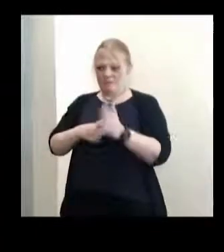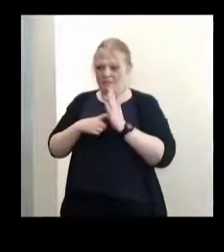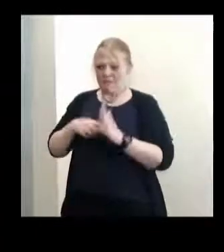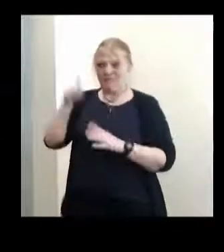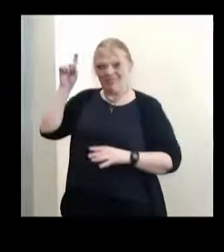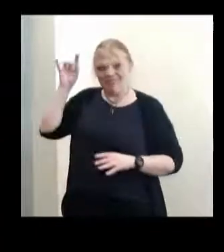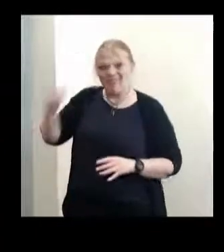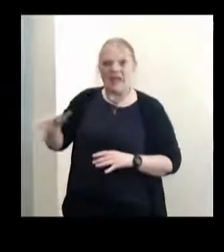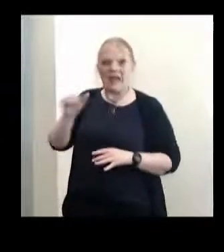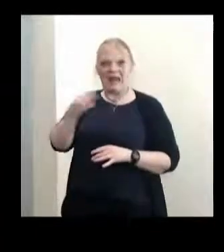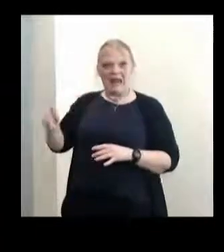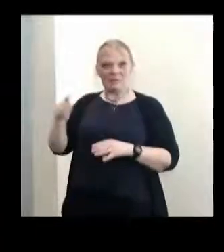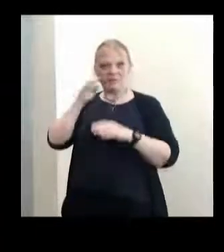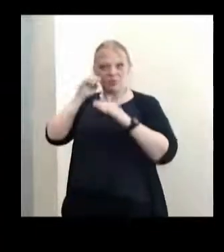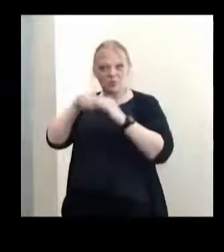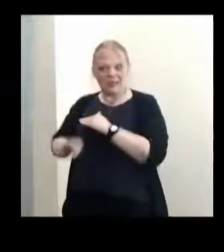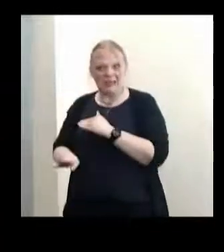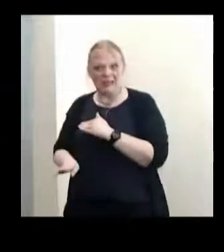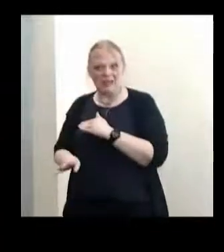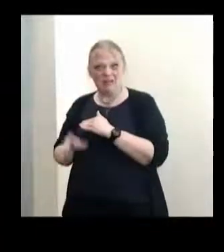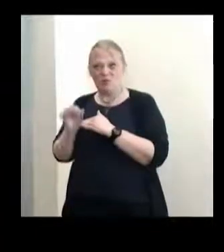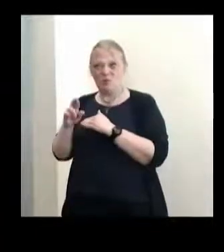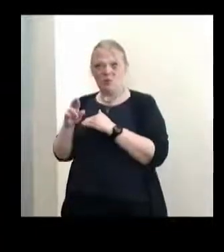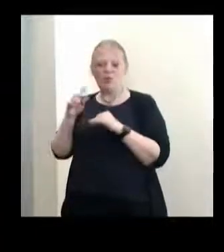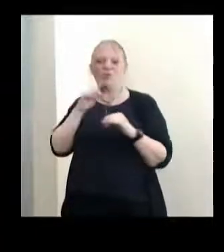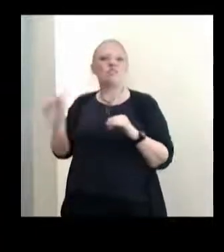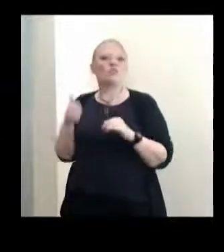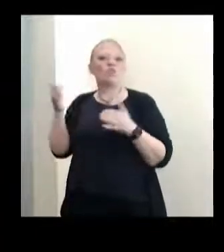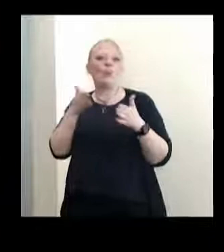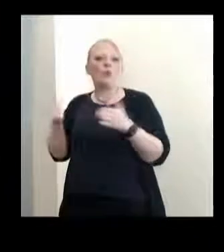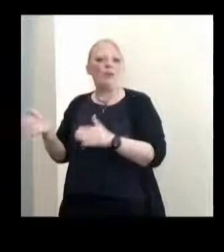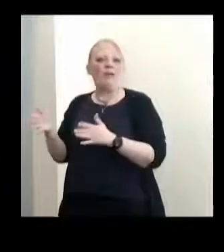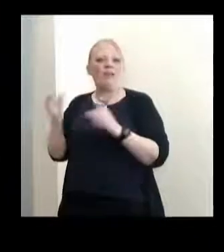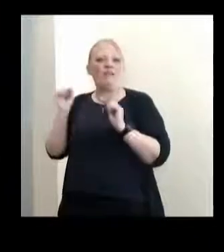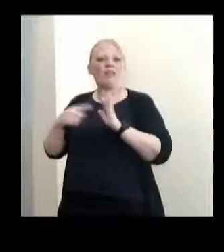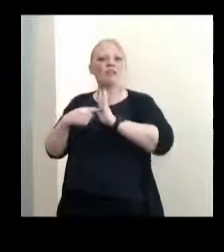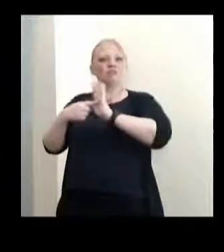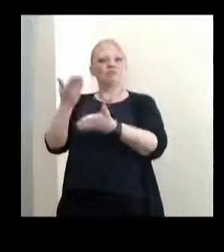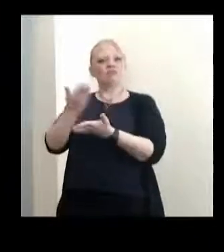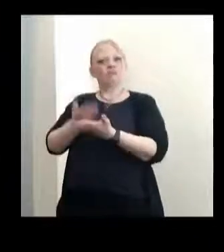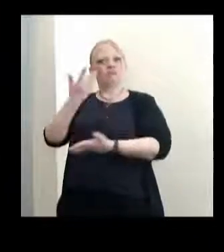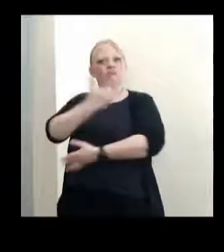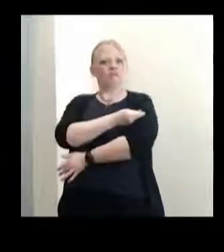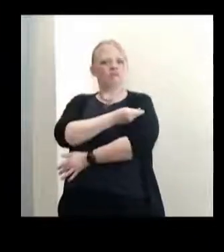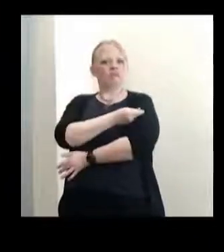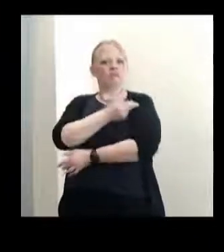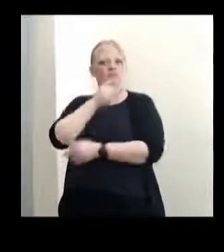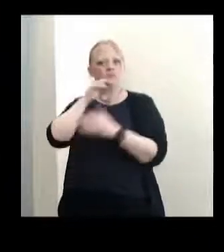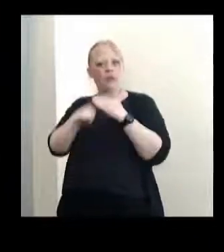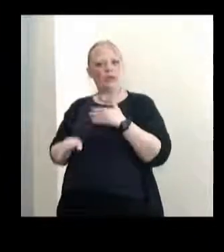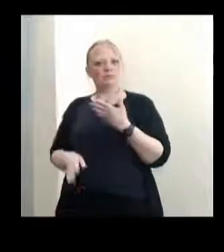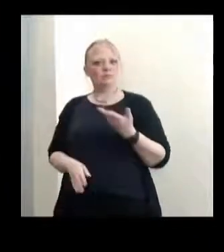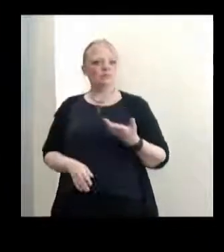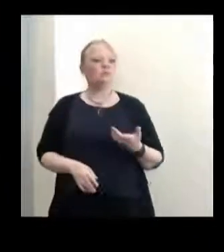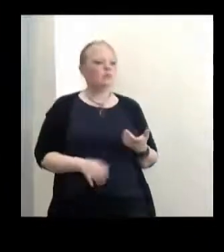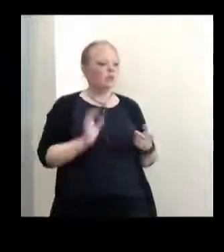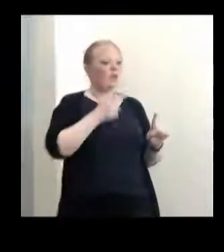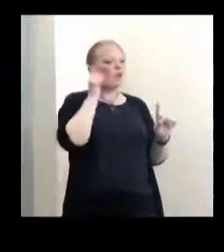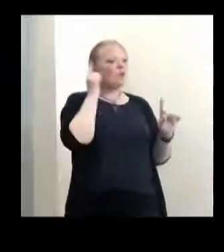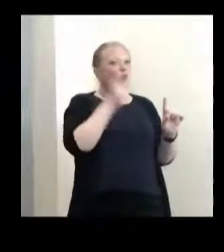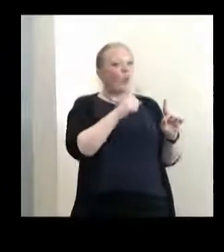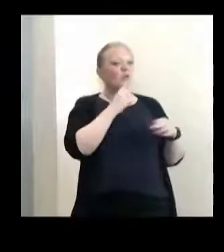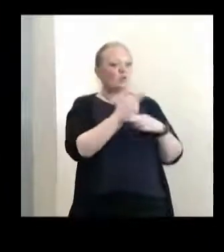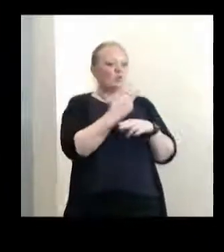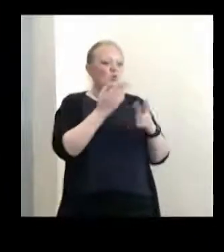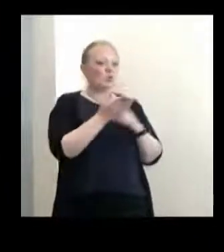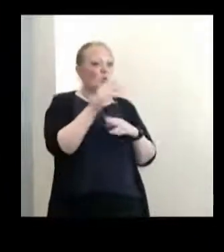in order to get into Bill Stadium, or are there other ways that they can show that they've been vaccinated in order to get in? Our goal is to use them through the